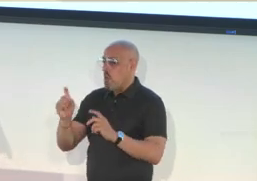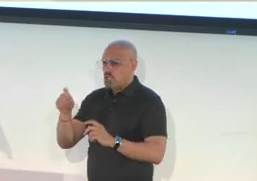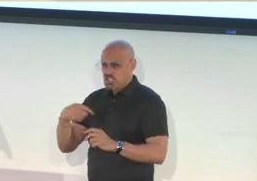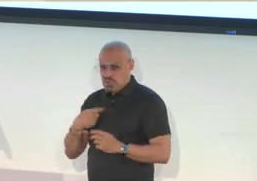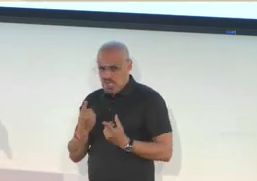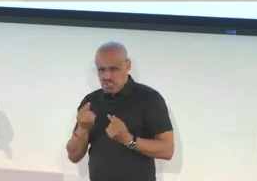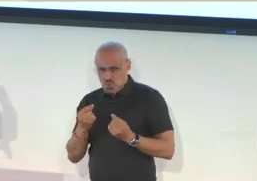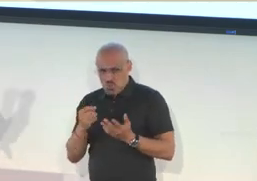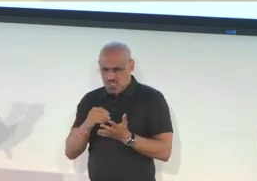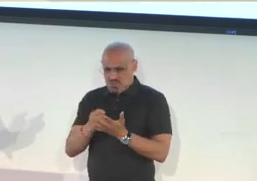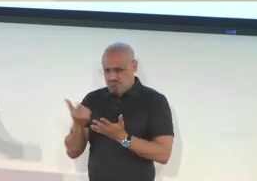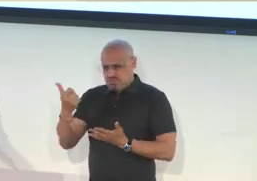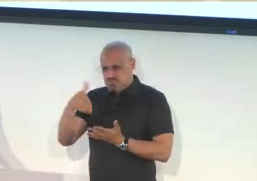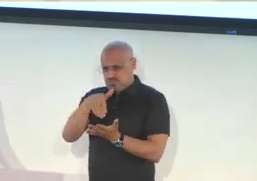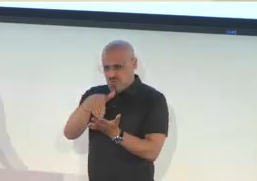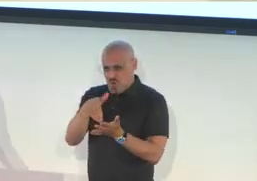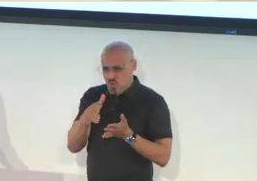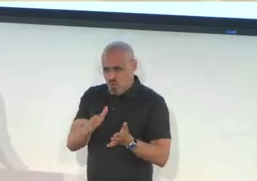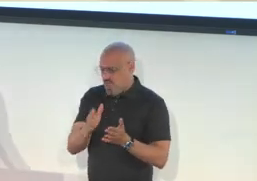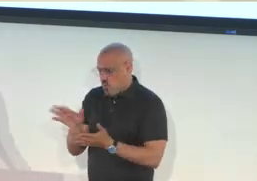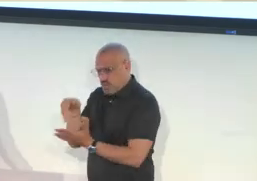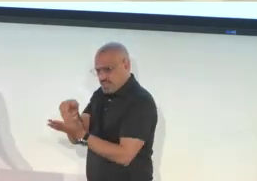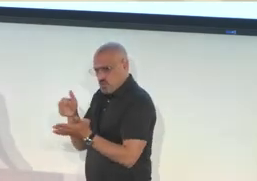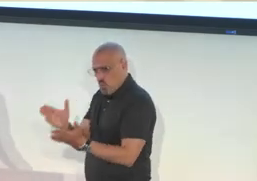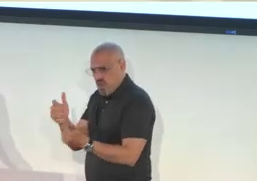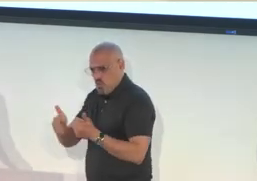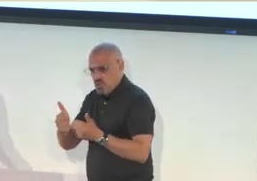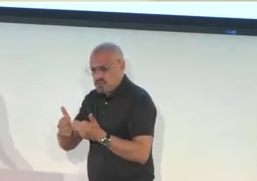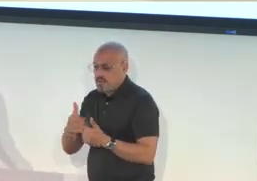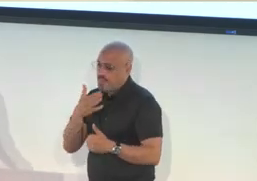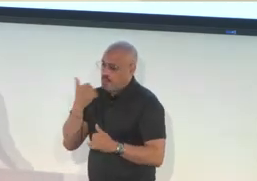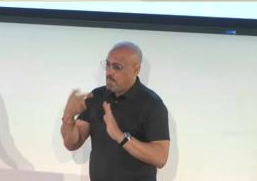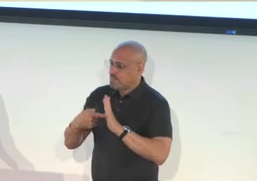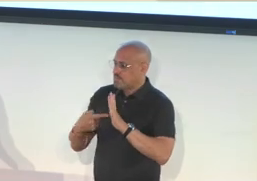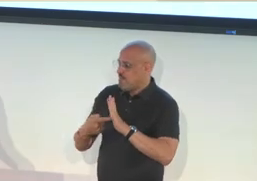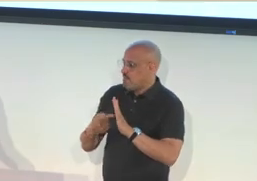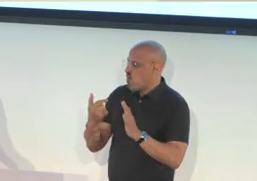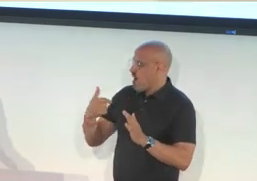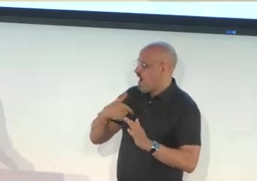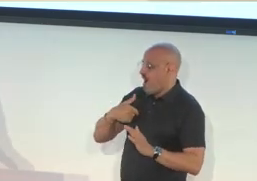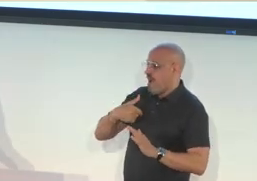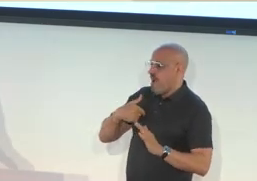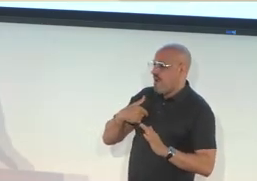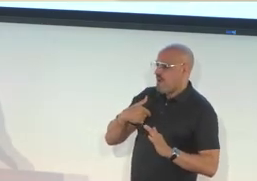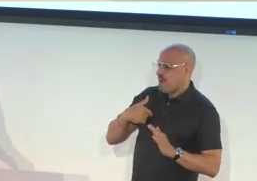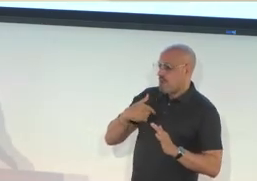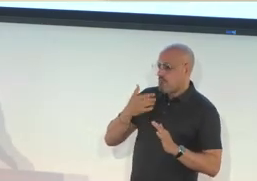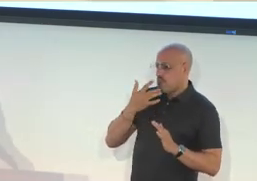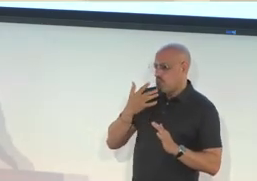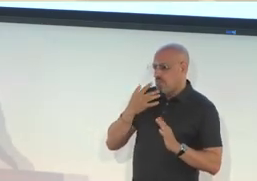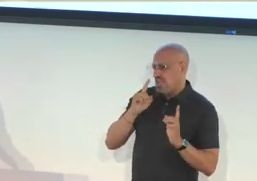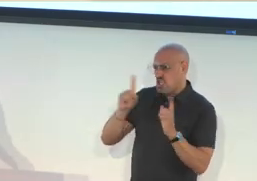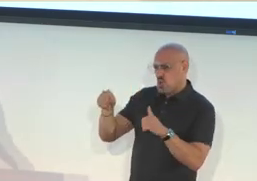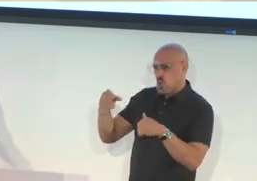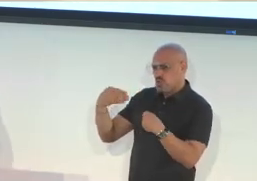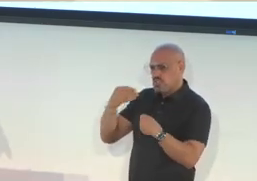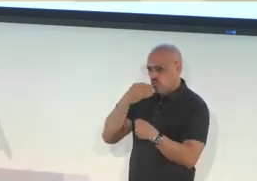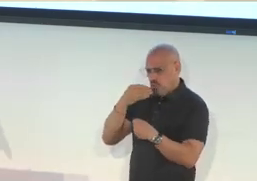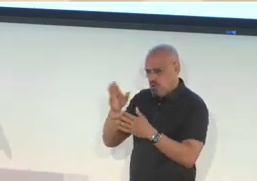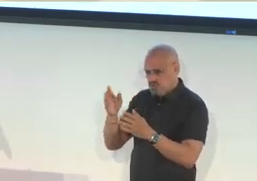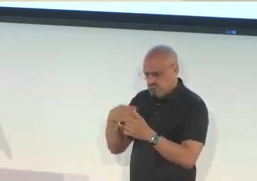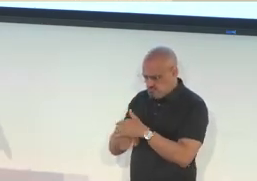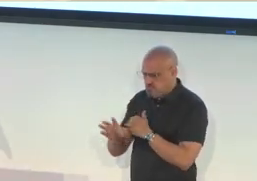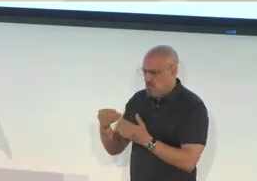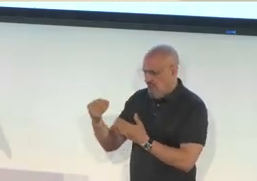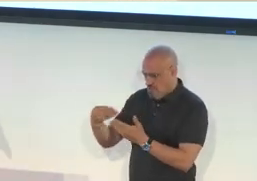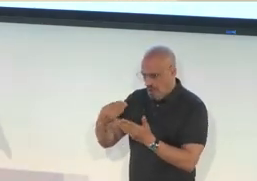this in a decentralized way or a centralized one? And the best example I can give is going, I could go to the supermarket and buy all my shopping. Come